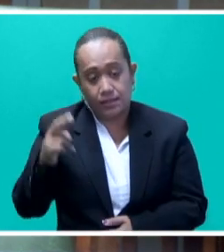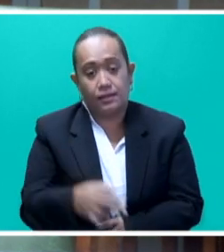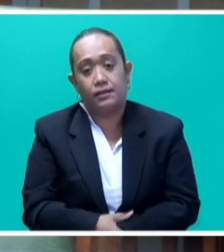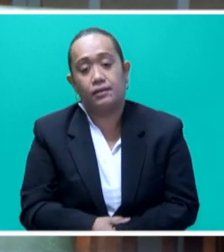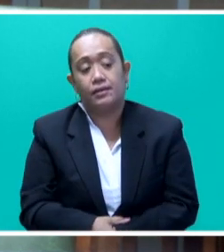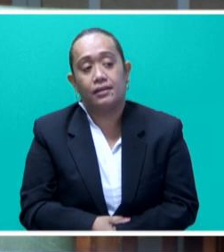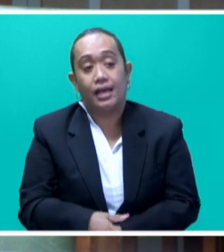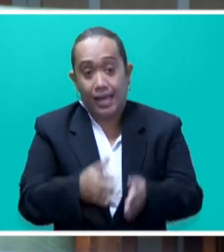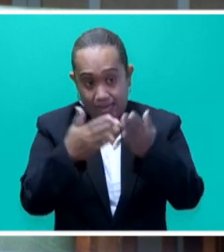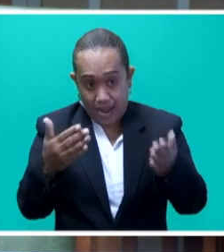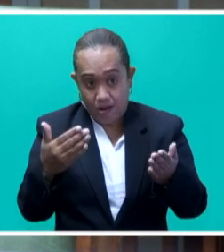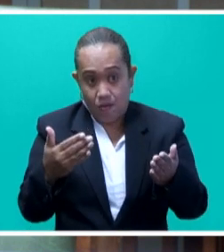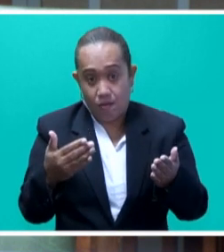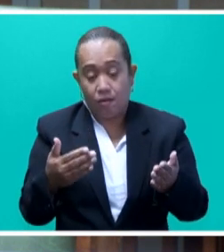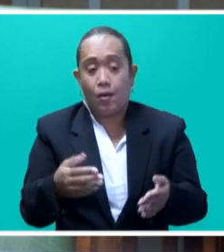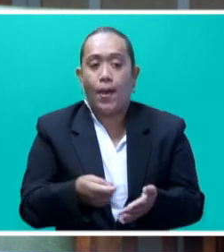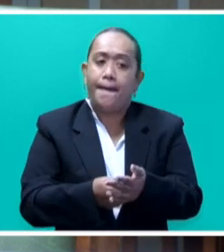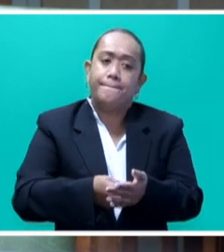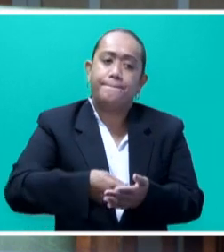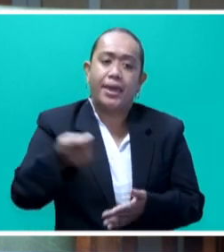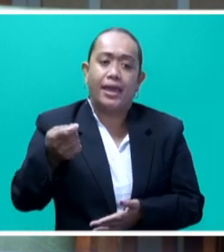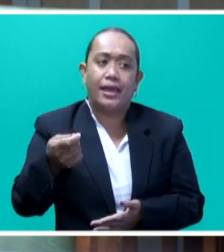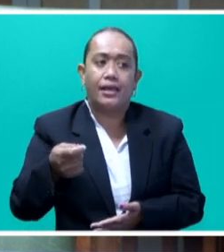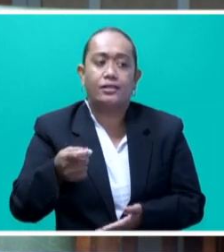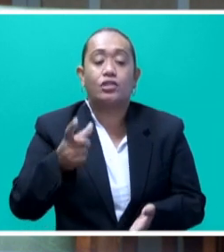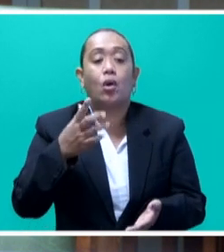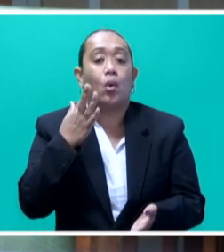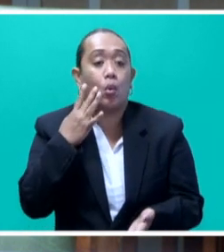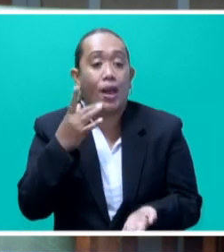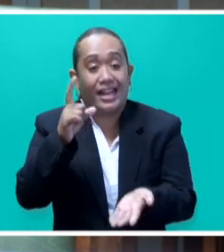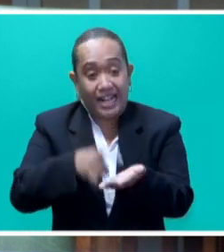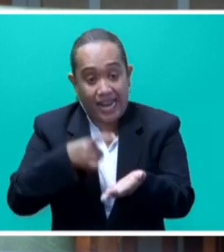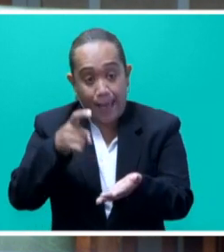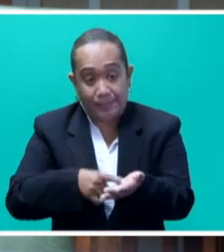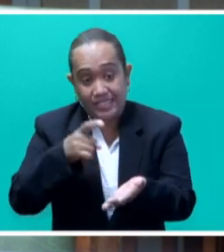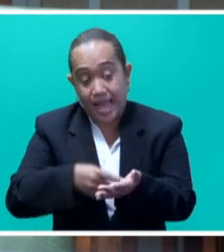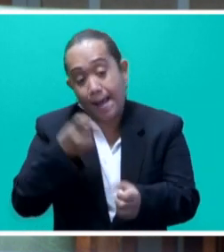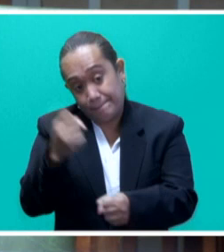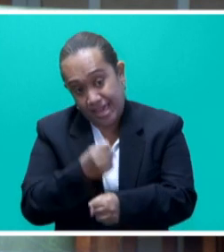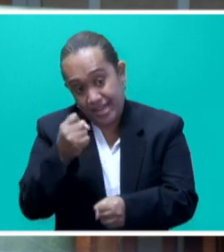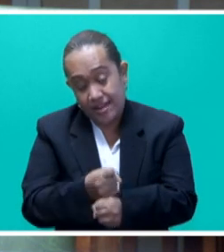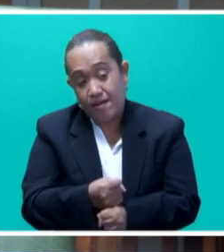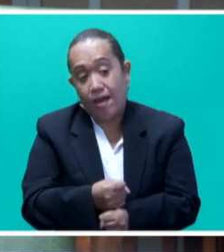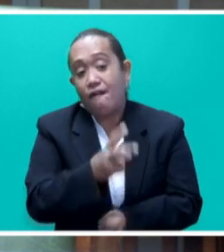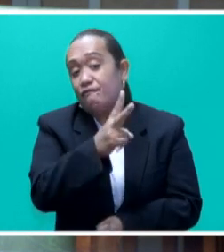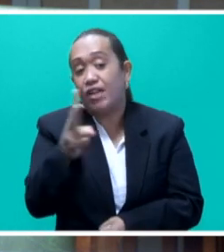so far, Mr. Speaker, sir, we have paid out, so the claims that have been made so far have value of